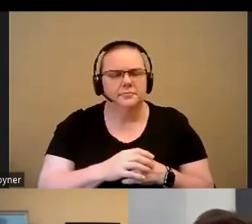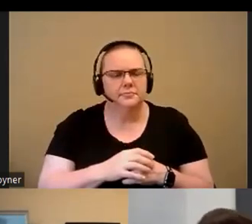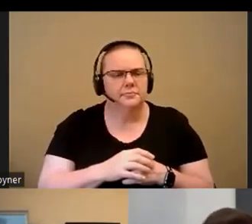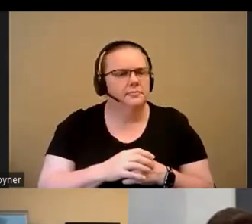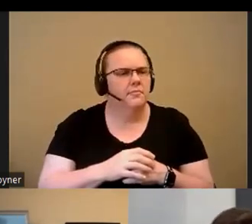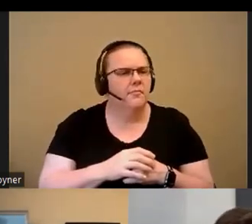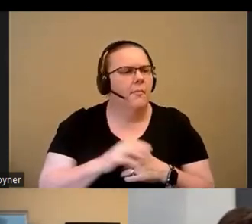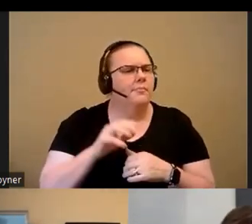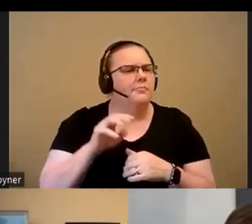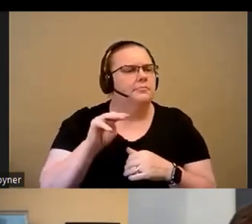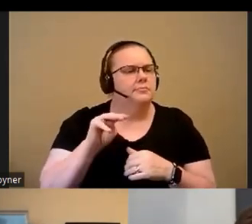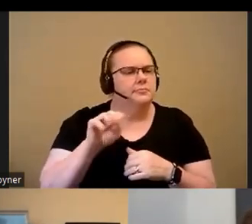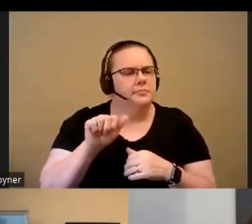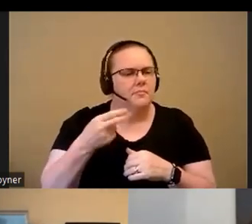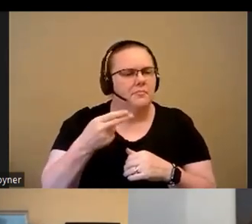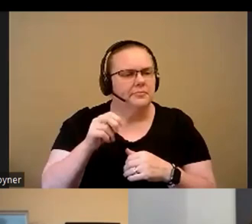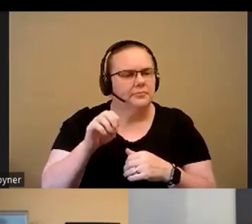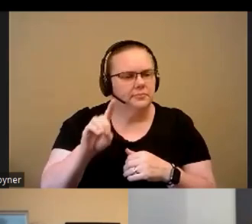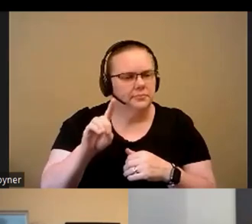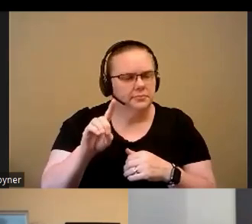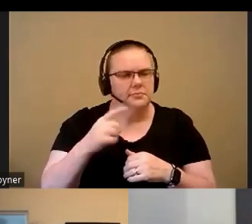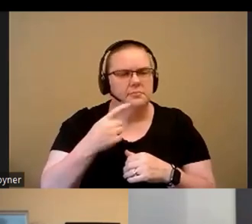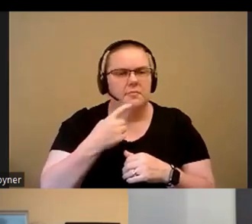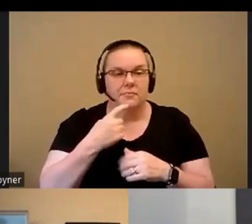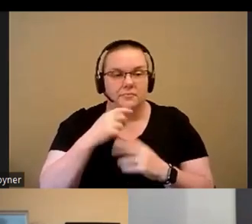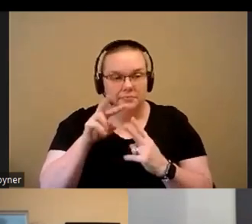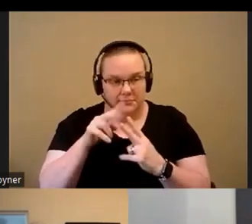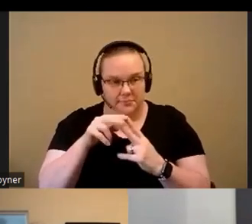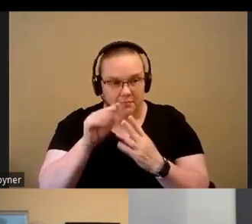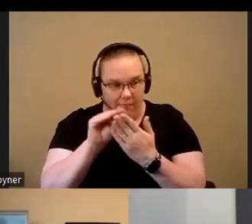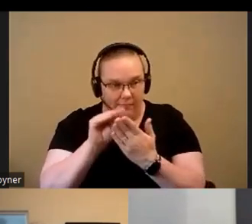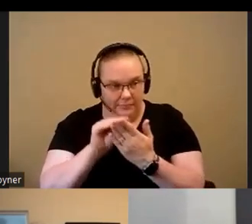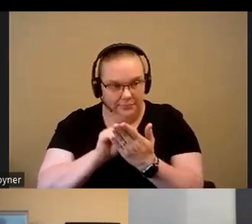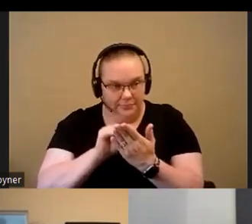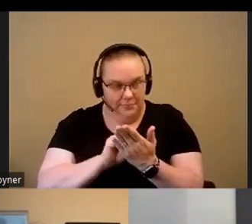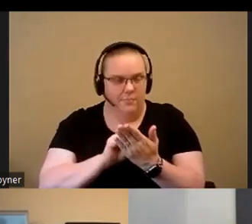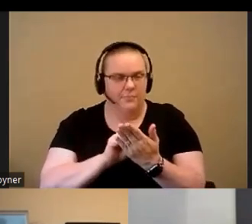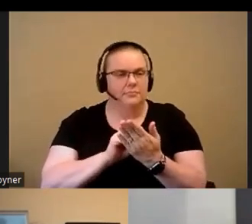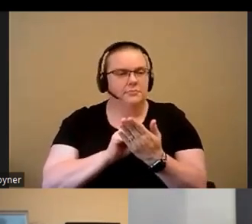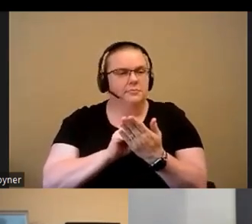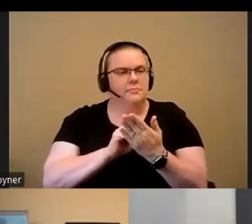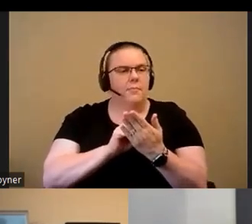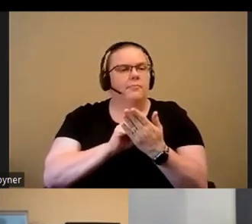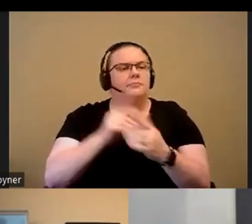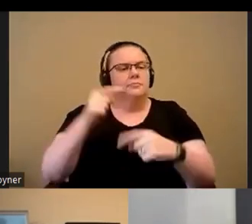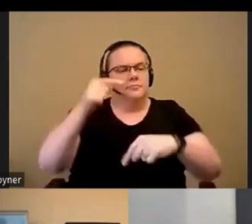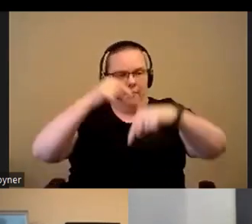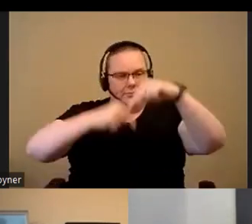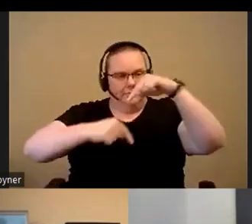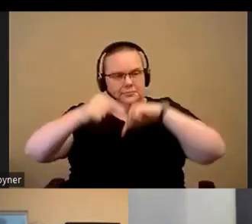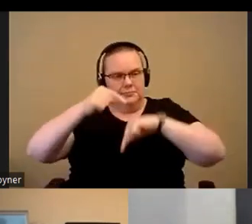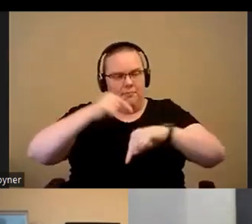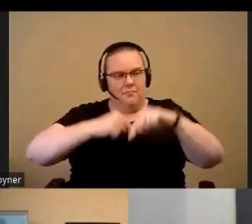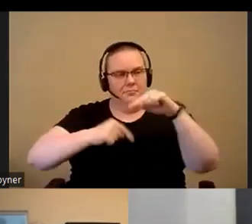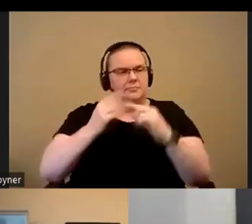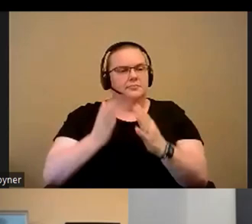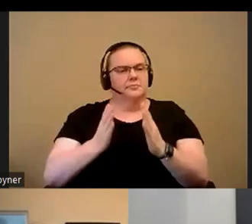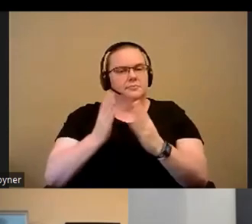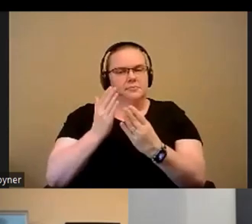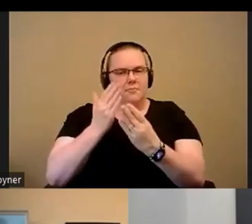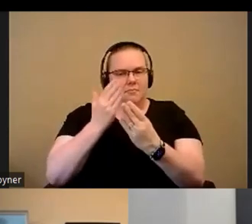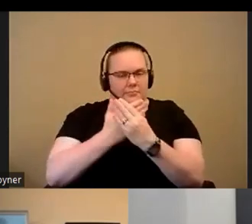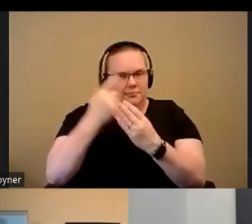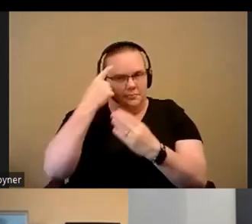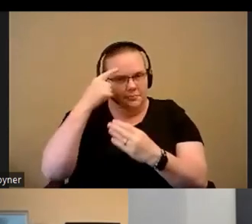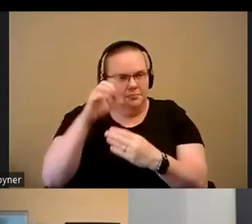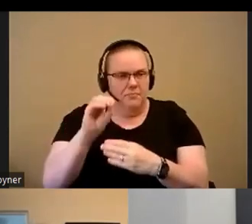I have a couple of notes of things that are kind of questions. Getting back on the filing for an O-1